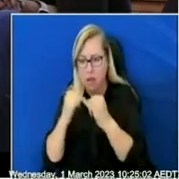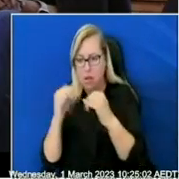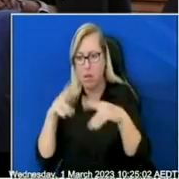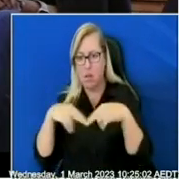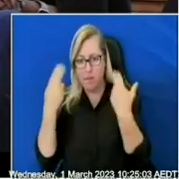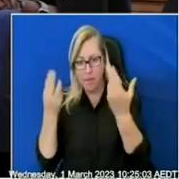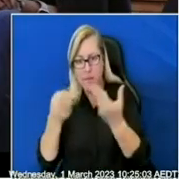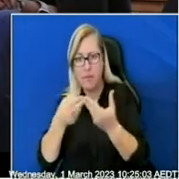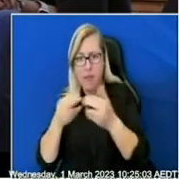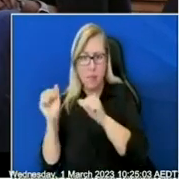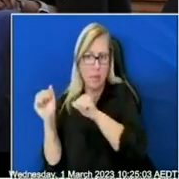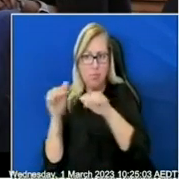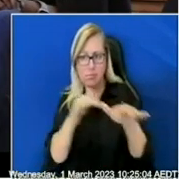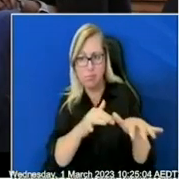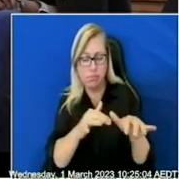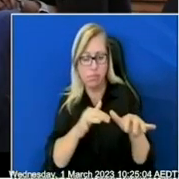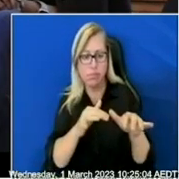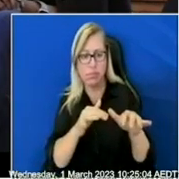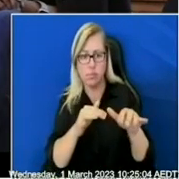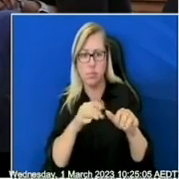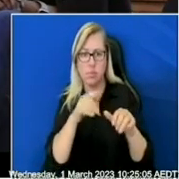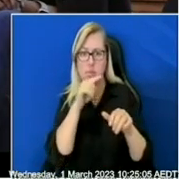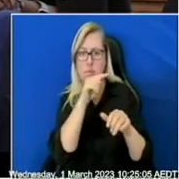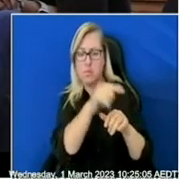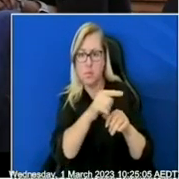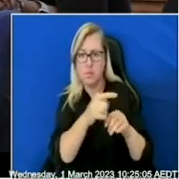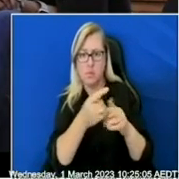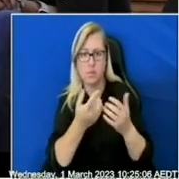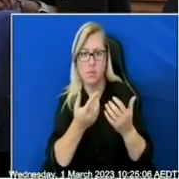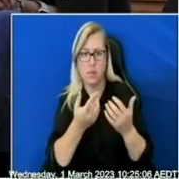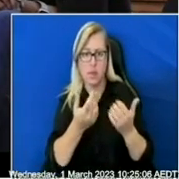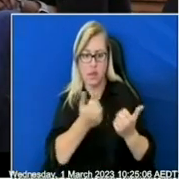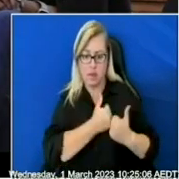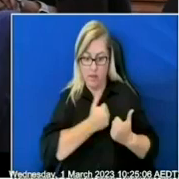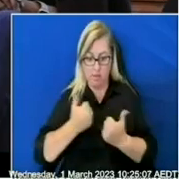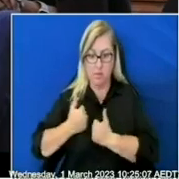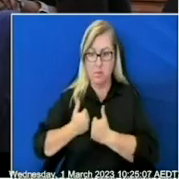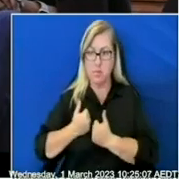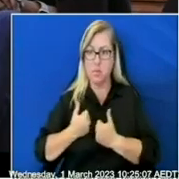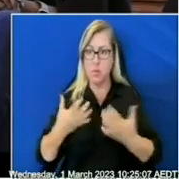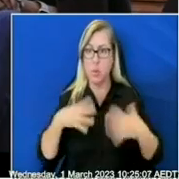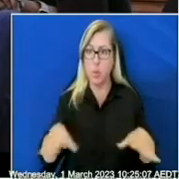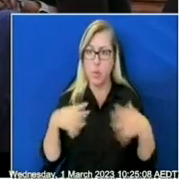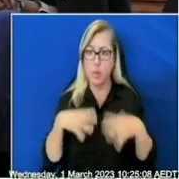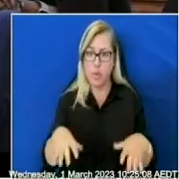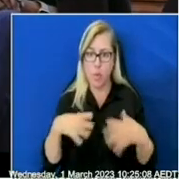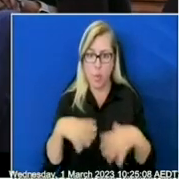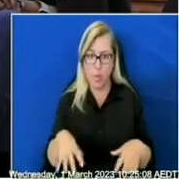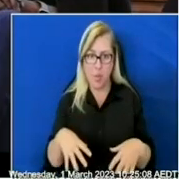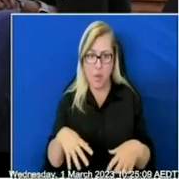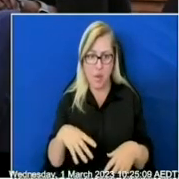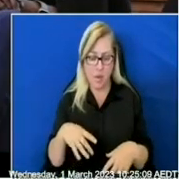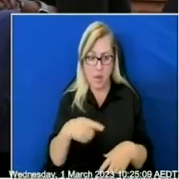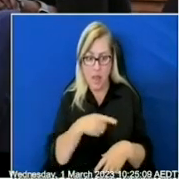in their defence uniforms, you know, saying these kids are being looked after by extended